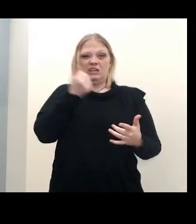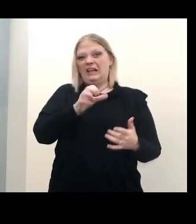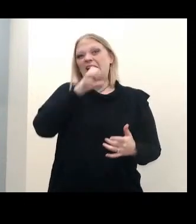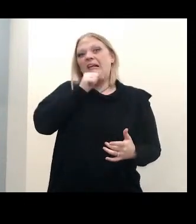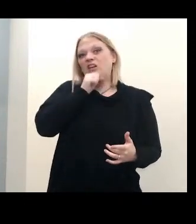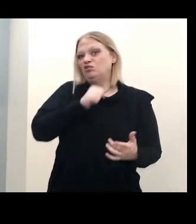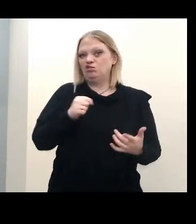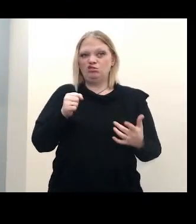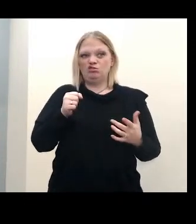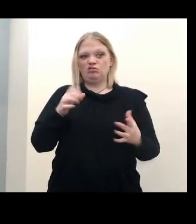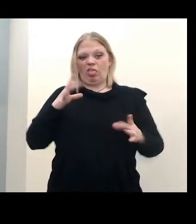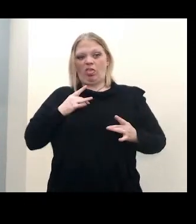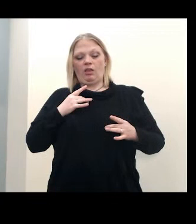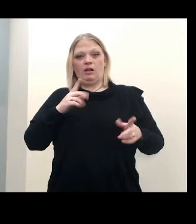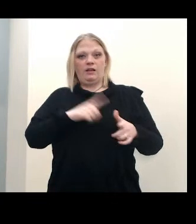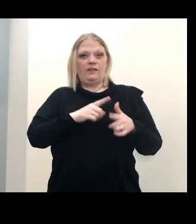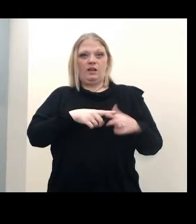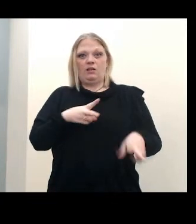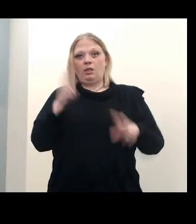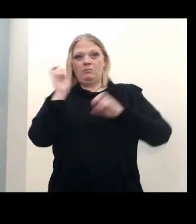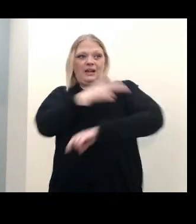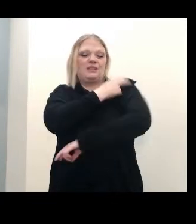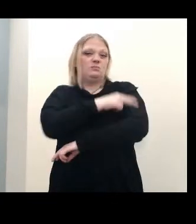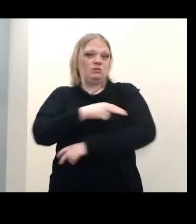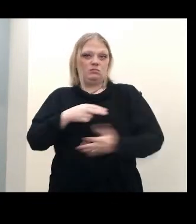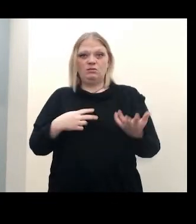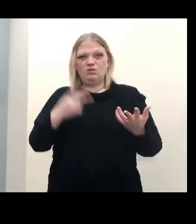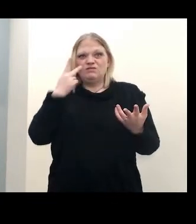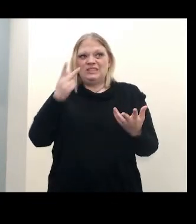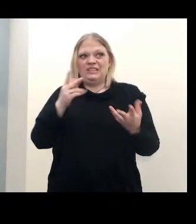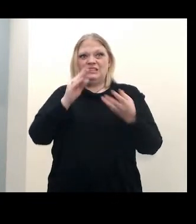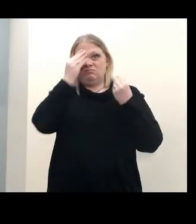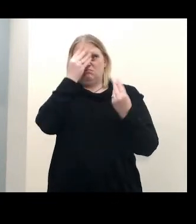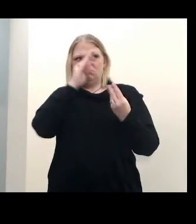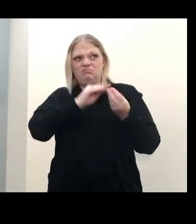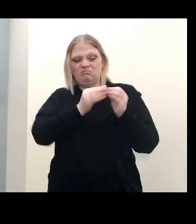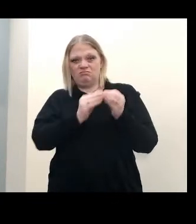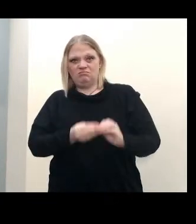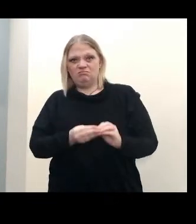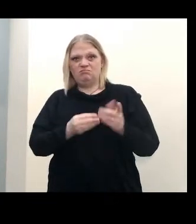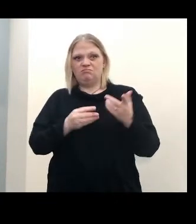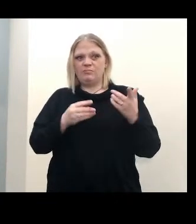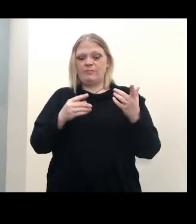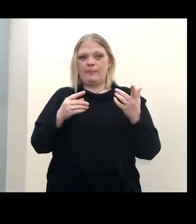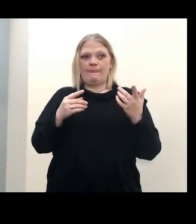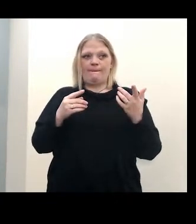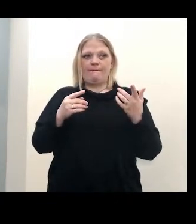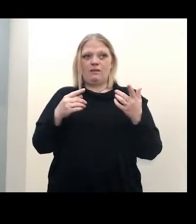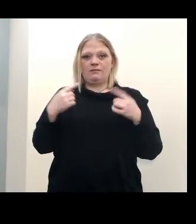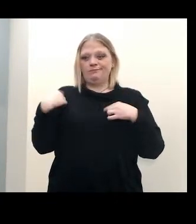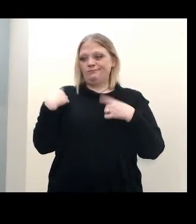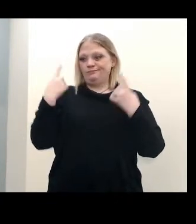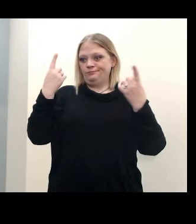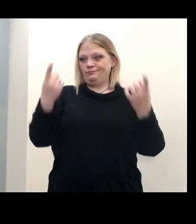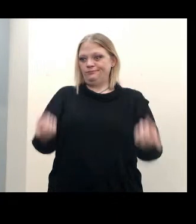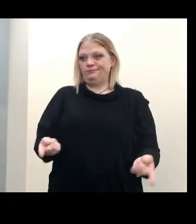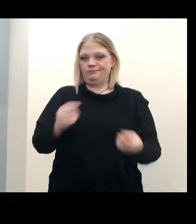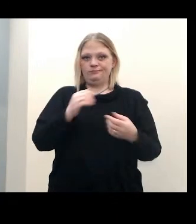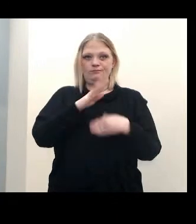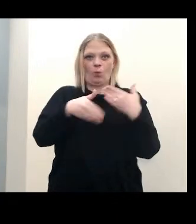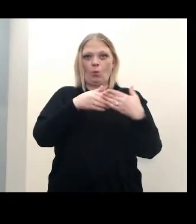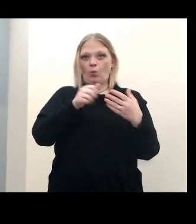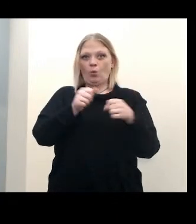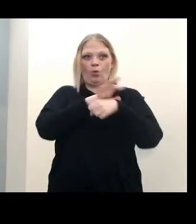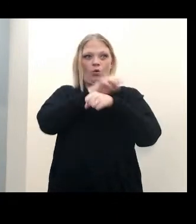get COVID-19 and be hospitalized, because we've seen the data that shows throughout the COVID-19 pandemic,